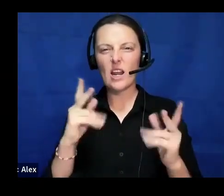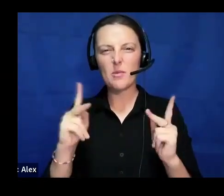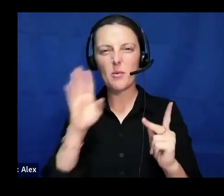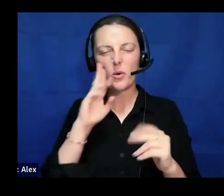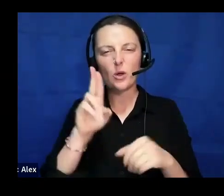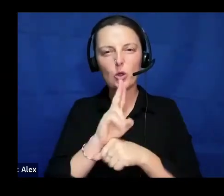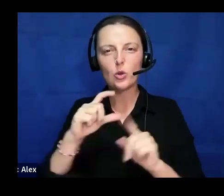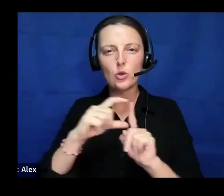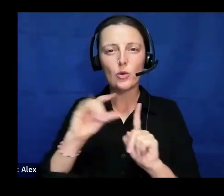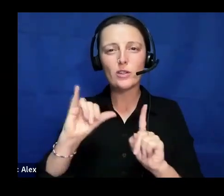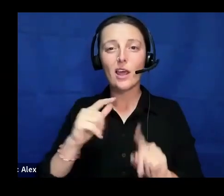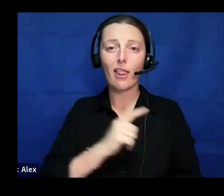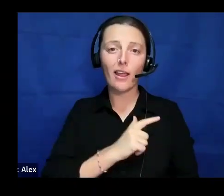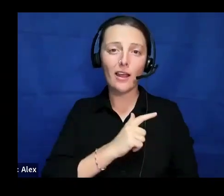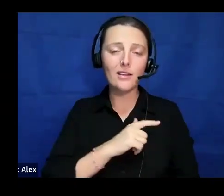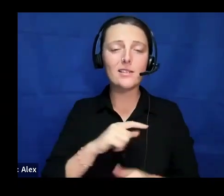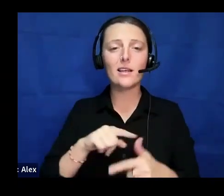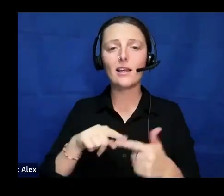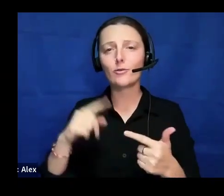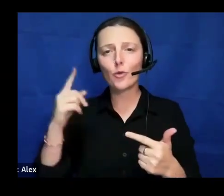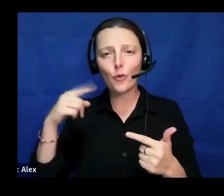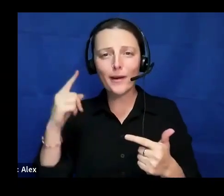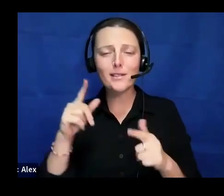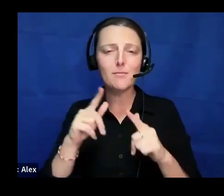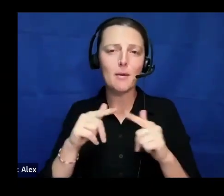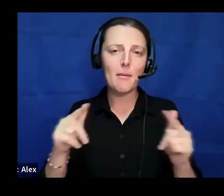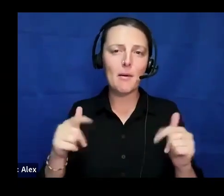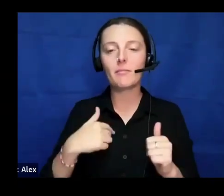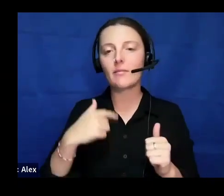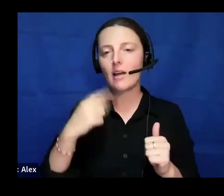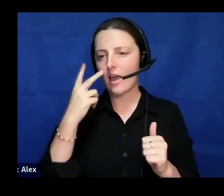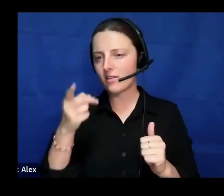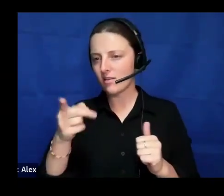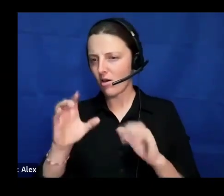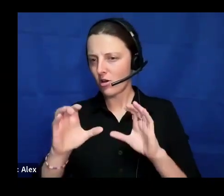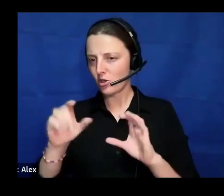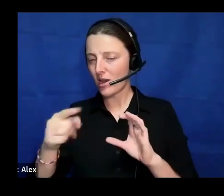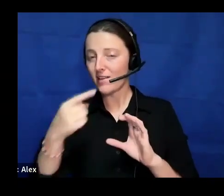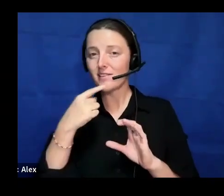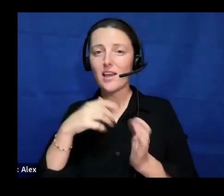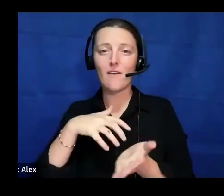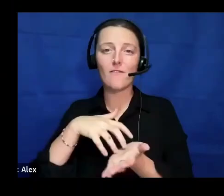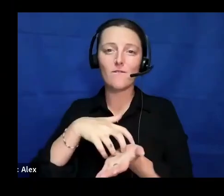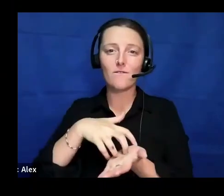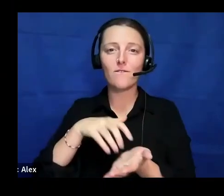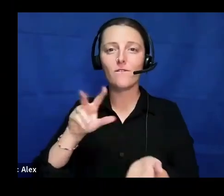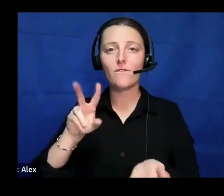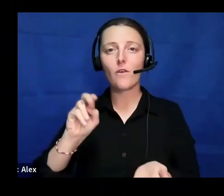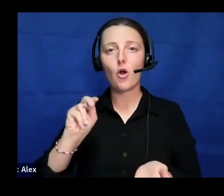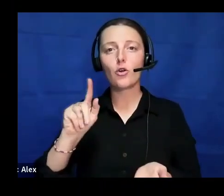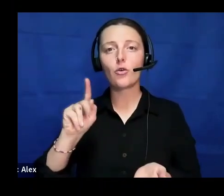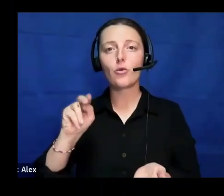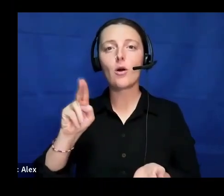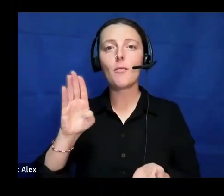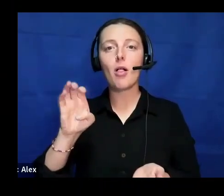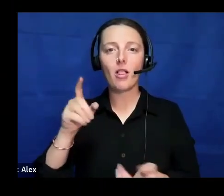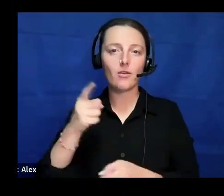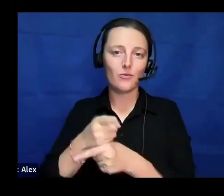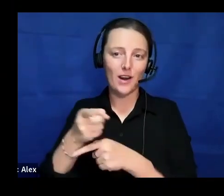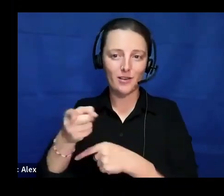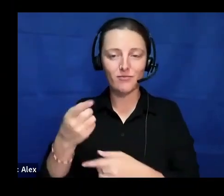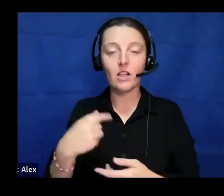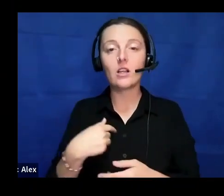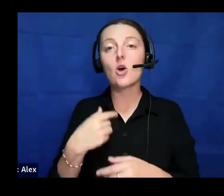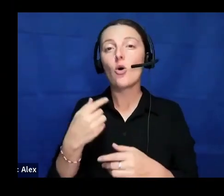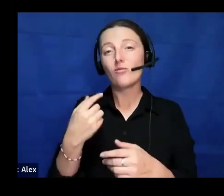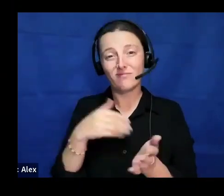see Kate in the chat put vulnerable. Yeah, so for a long time, us as a society, right, would use words that have this